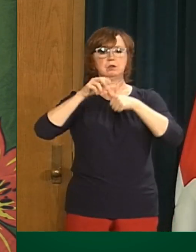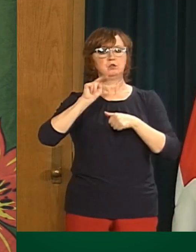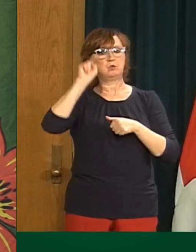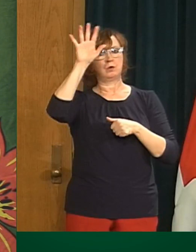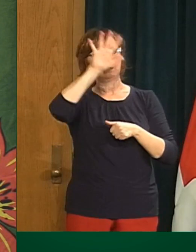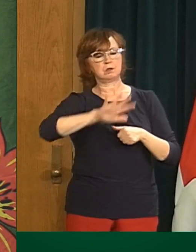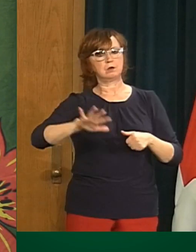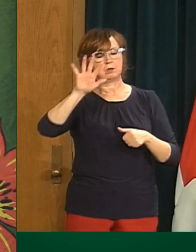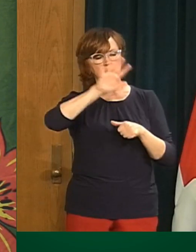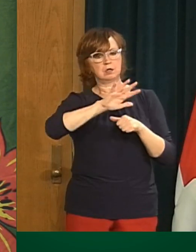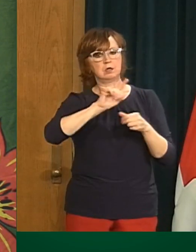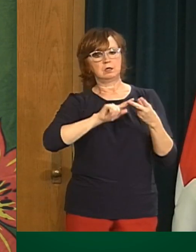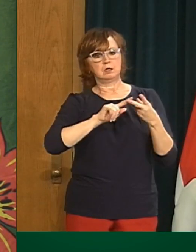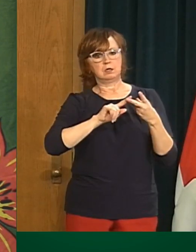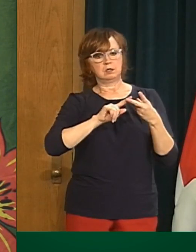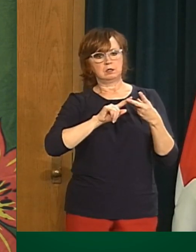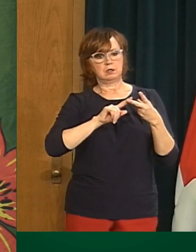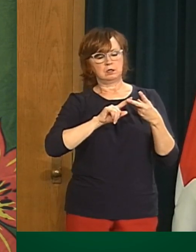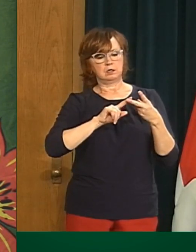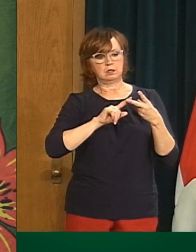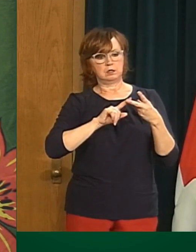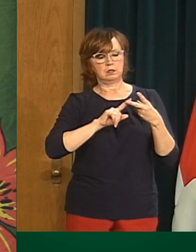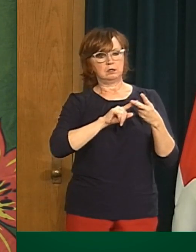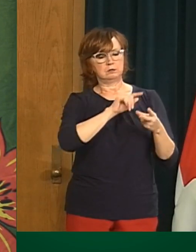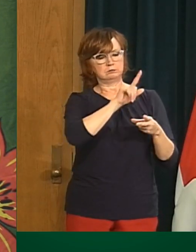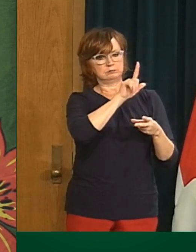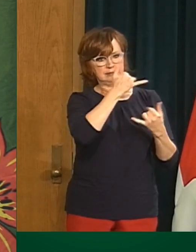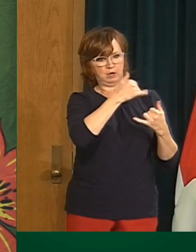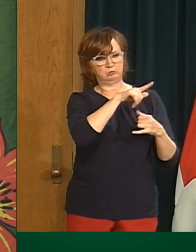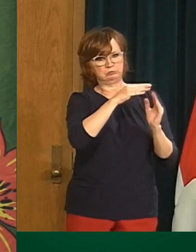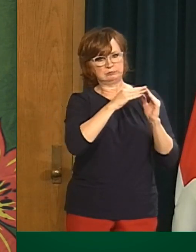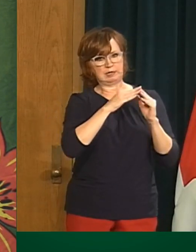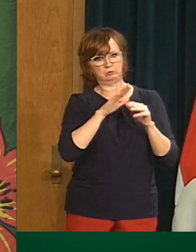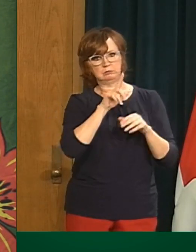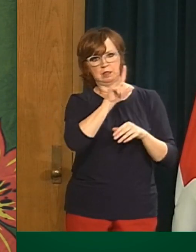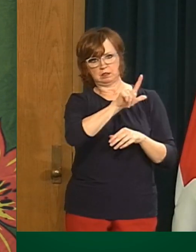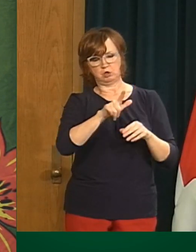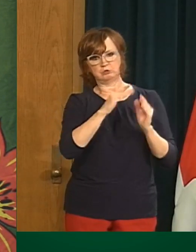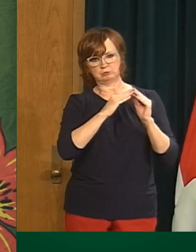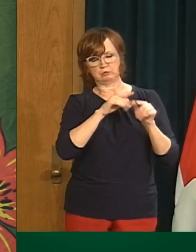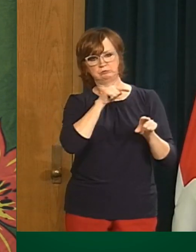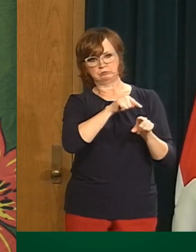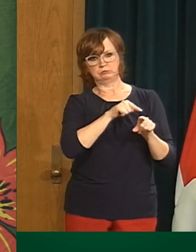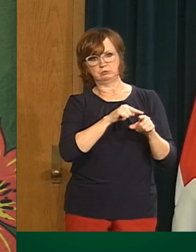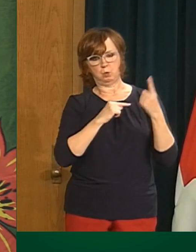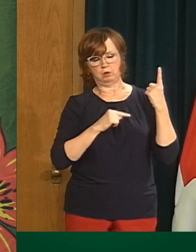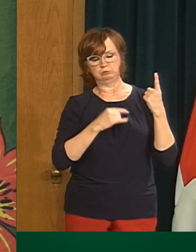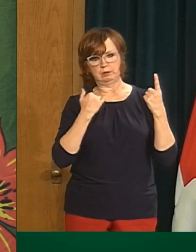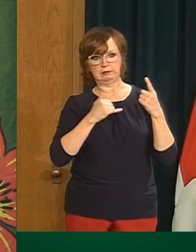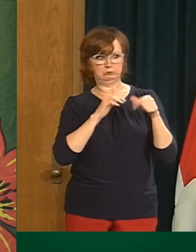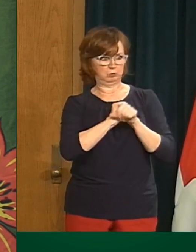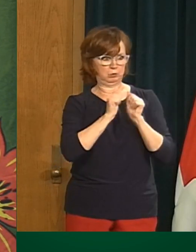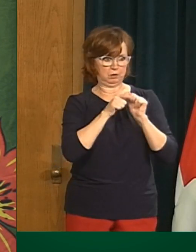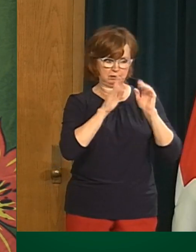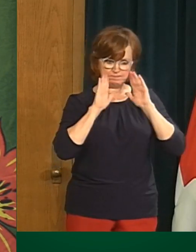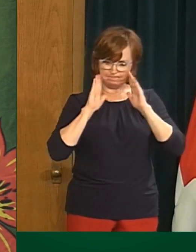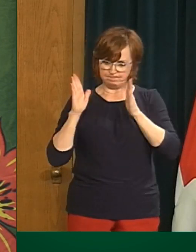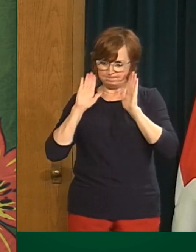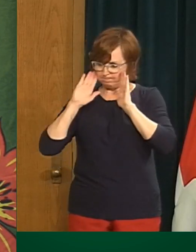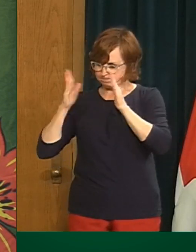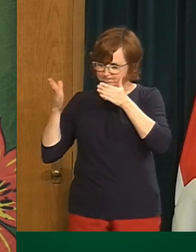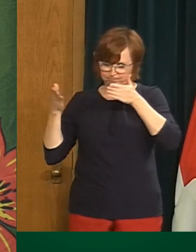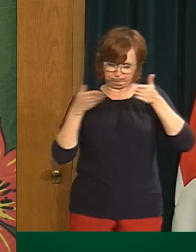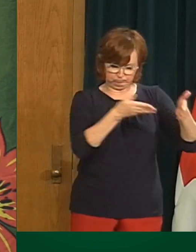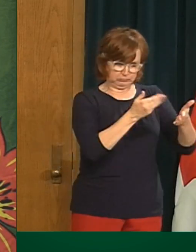point in time, working with the community and surrounding area of La Loche, understanding that we do have one of these isolated outbreaks in that area,